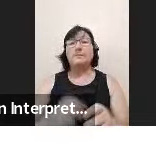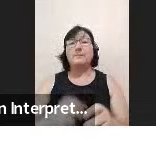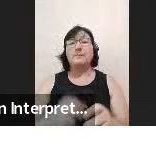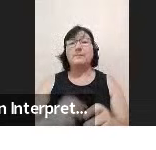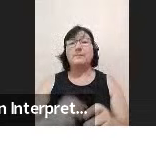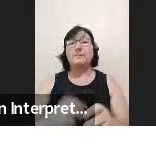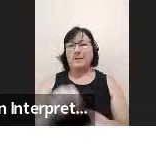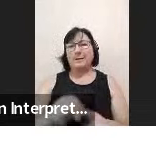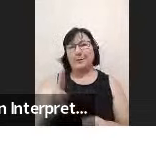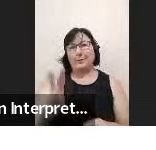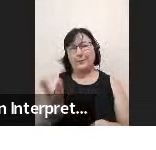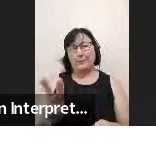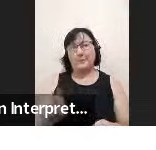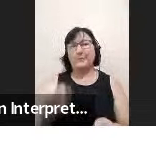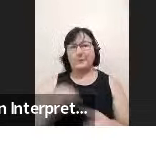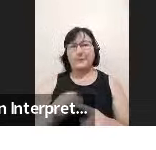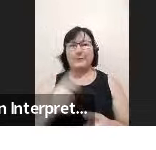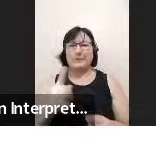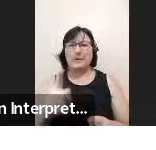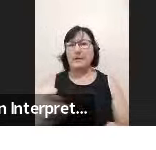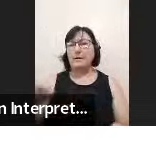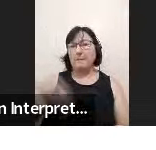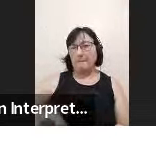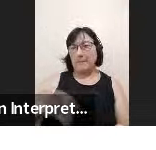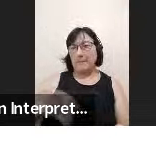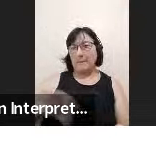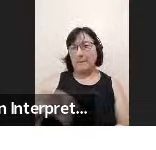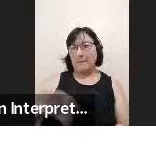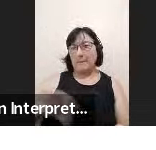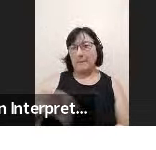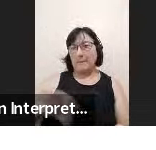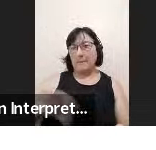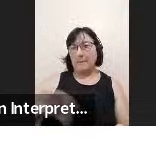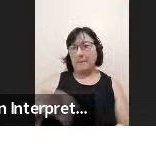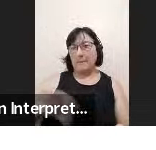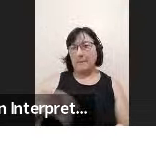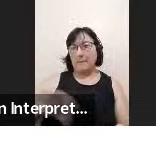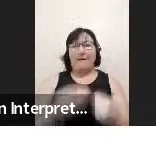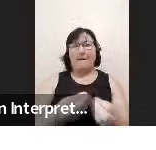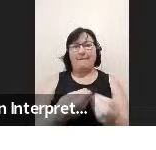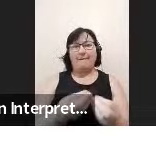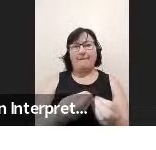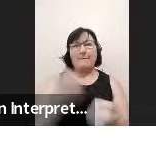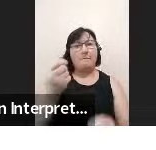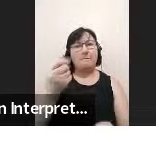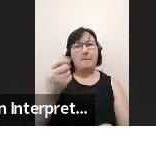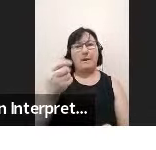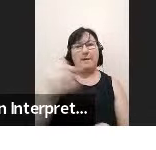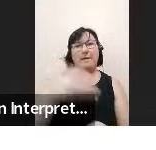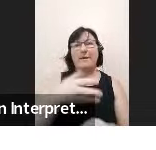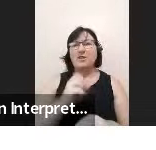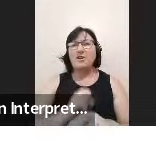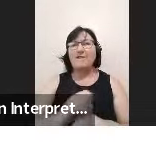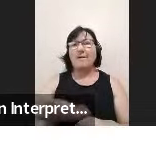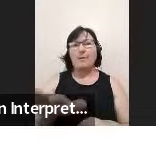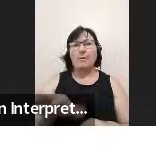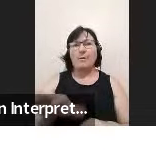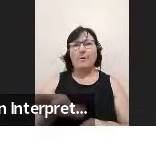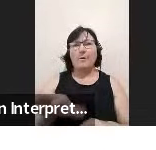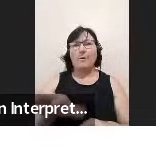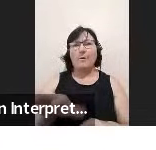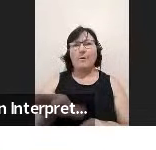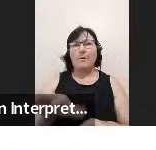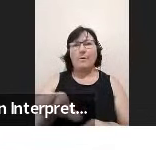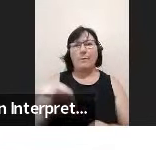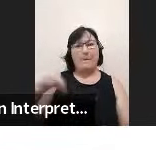benefits have a cash flow benefit on its nature. So if you want a cash flow benefit, please be compliant and join this program.